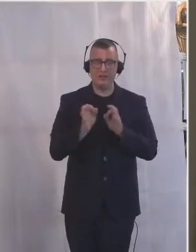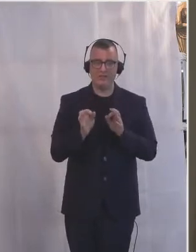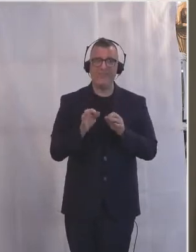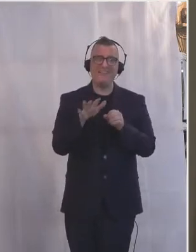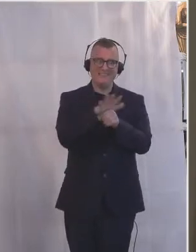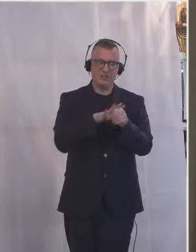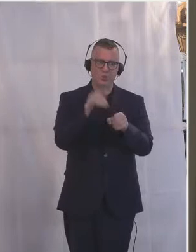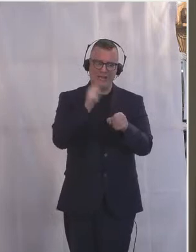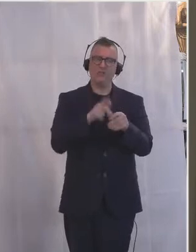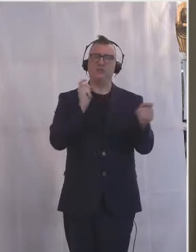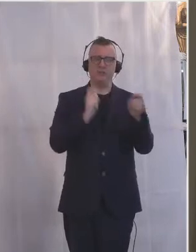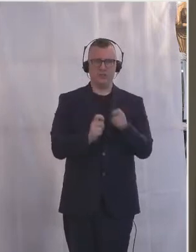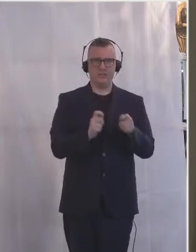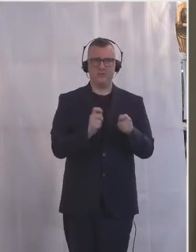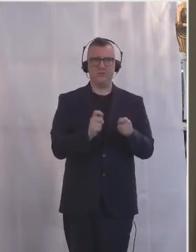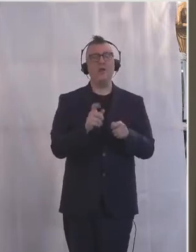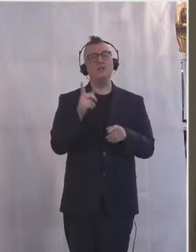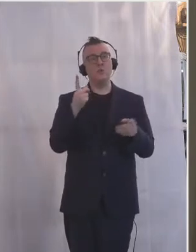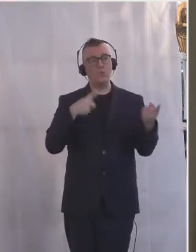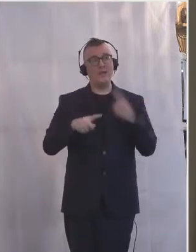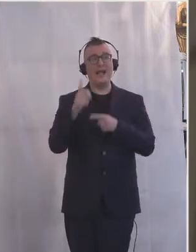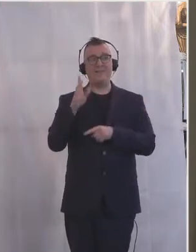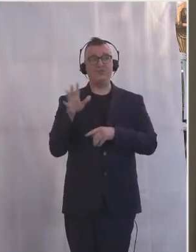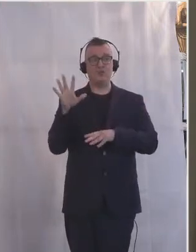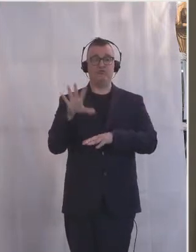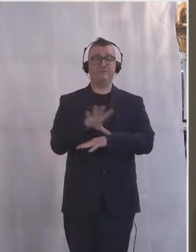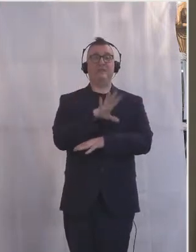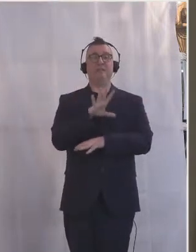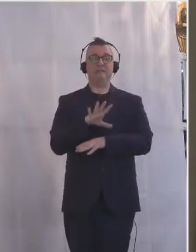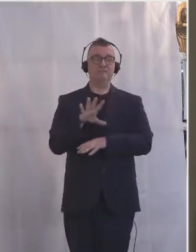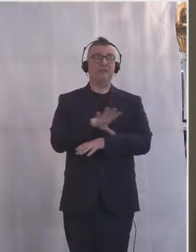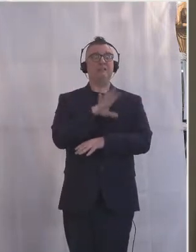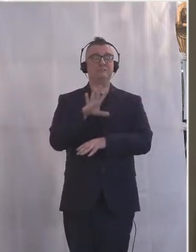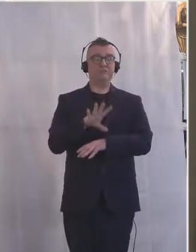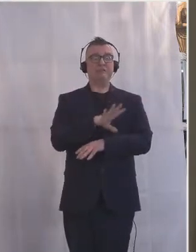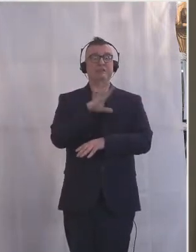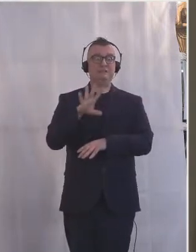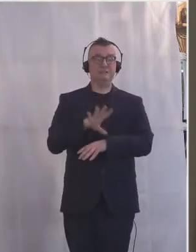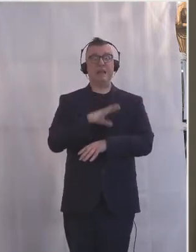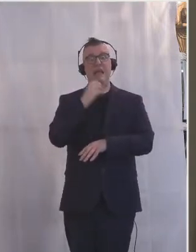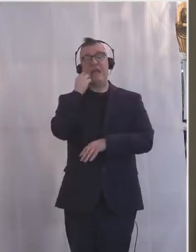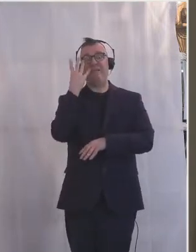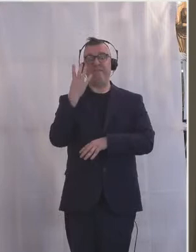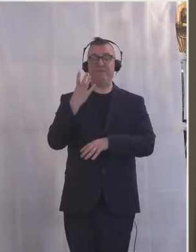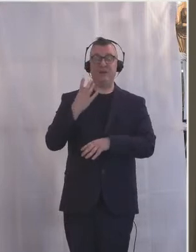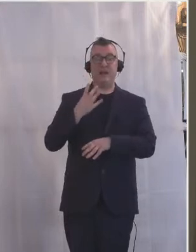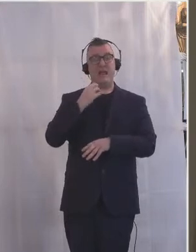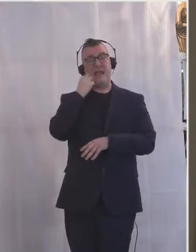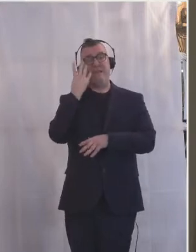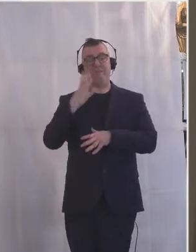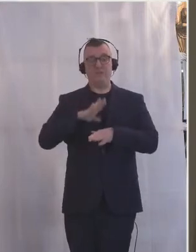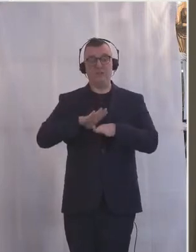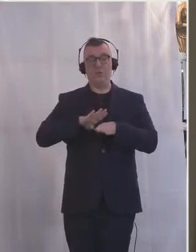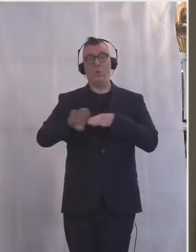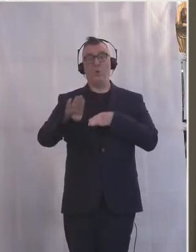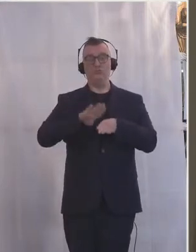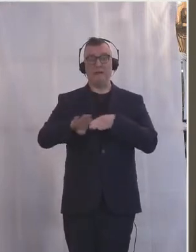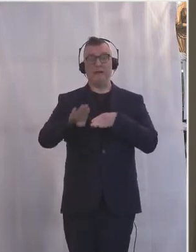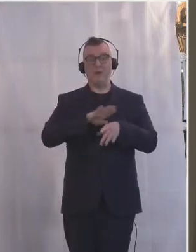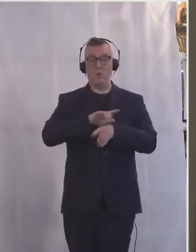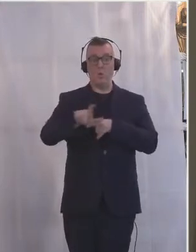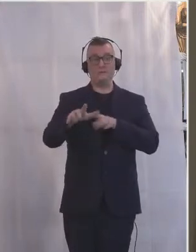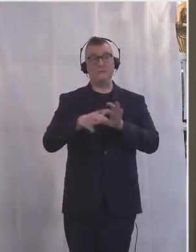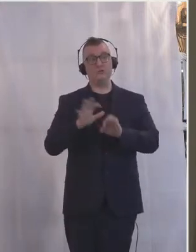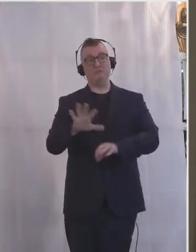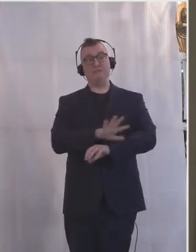change. And I just think we need to be cautious about resilience is everywhere now. Every other training course is on resilience. So I would just think